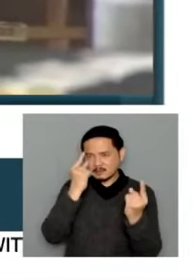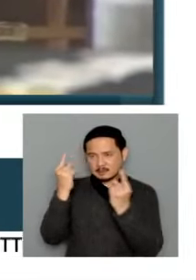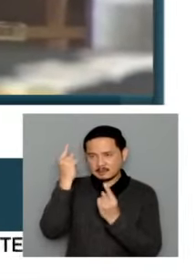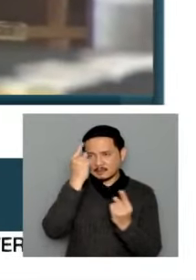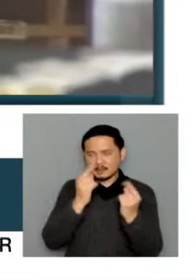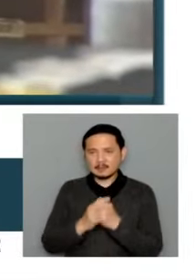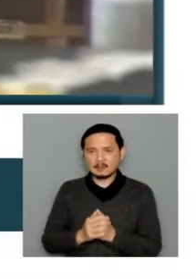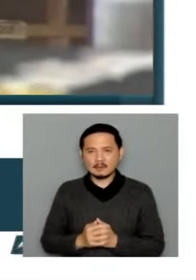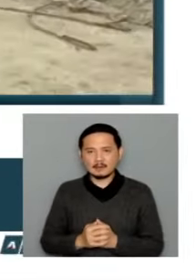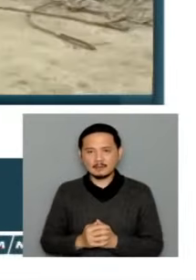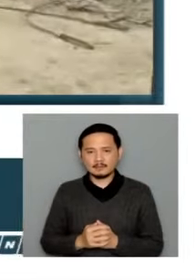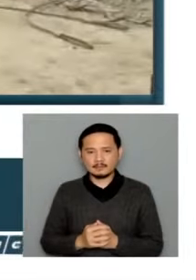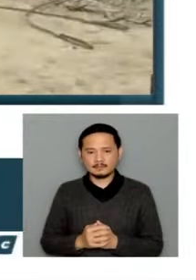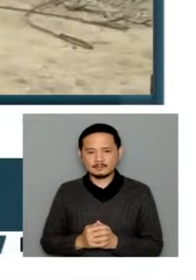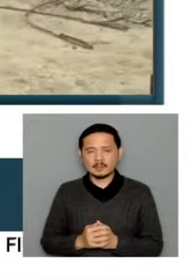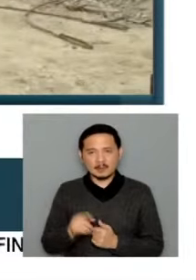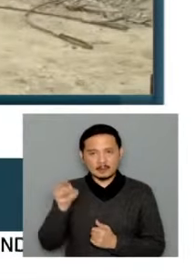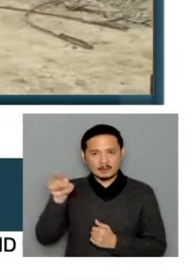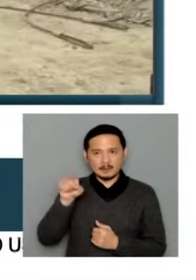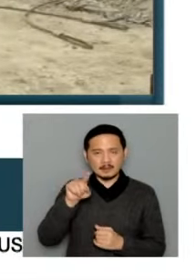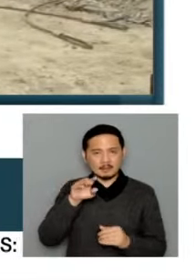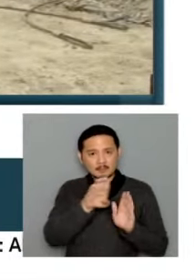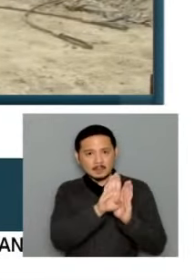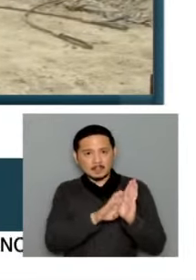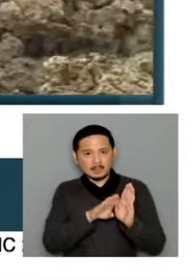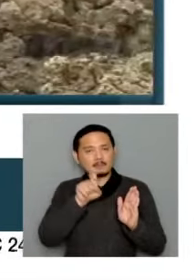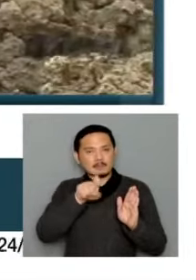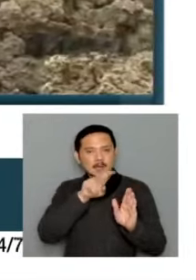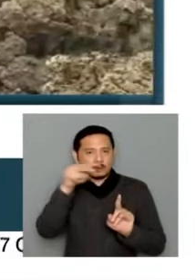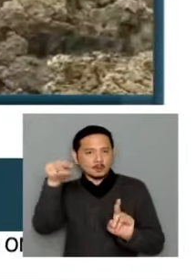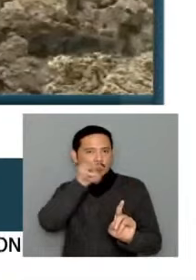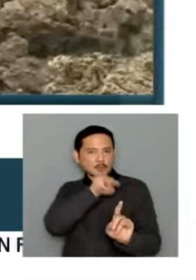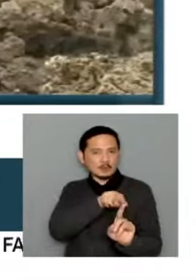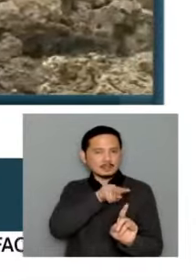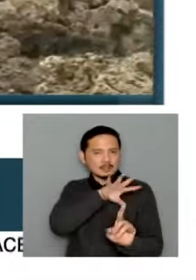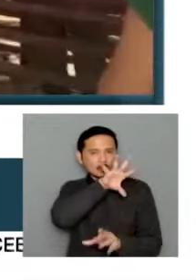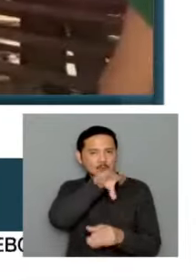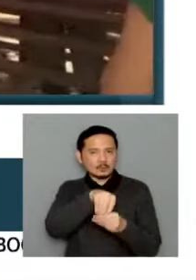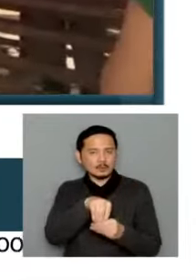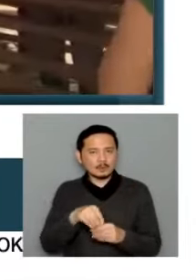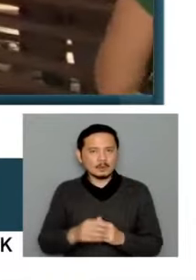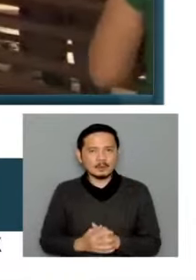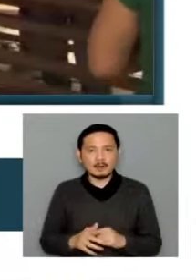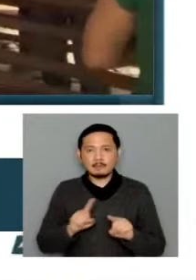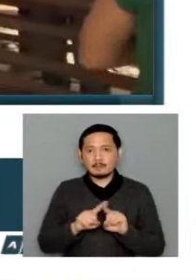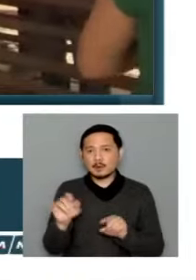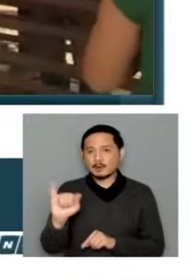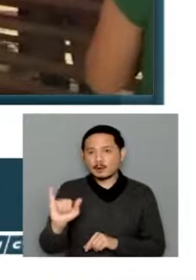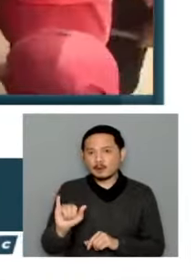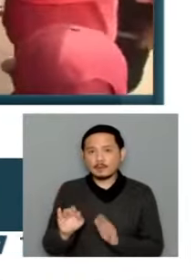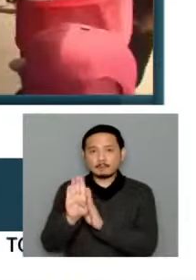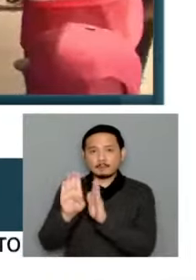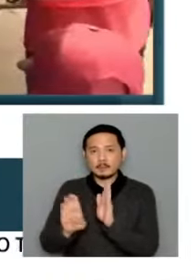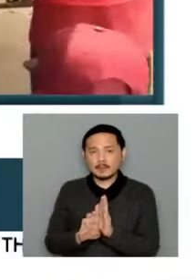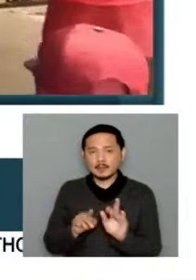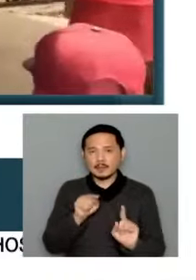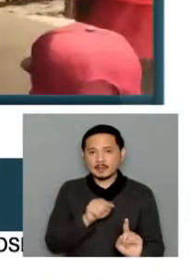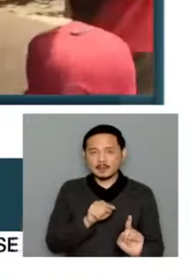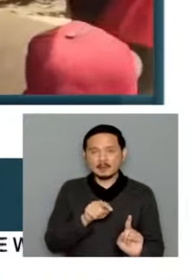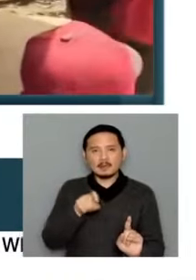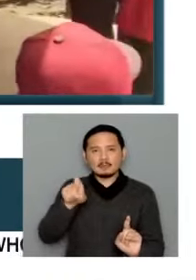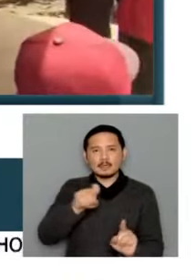considered in that perspective. Also, we are proposing, however, at this time, that this bill include